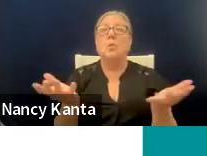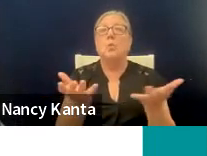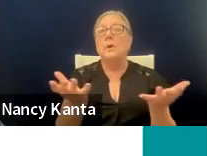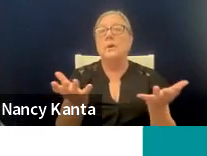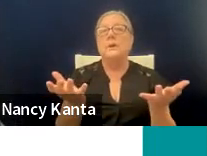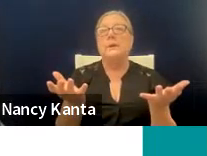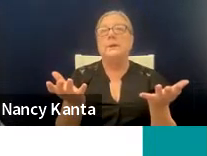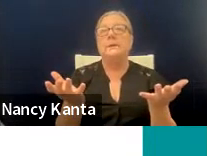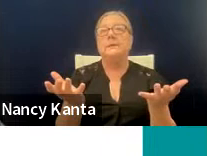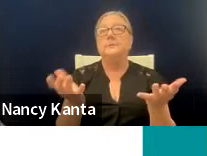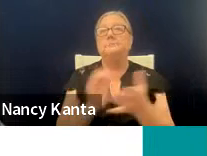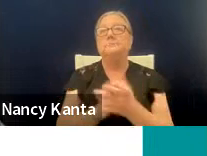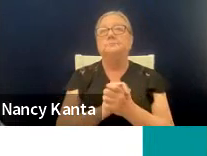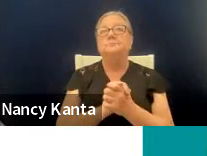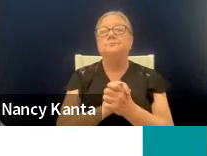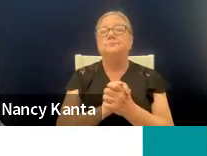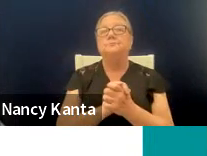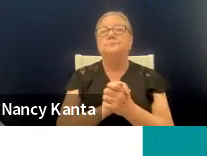useful